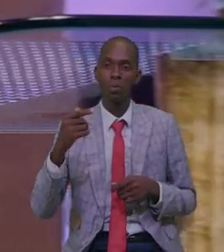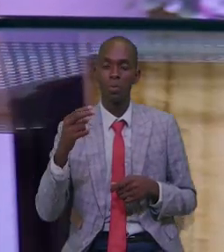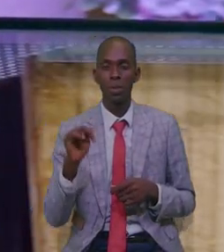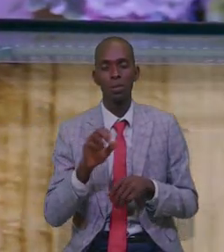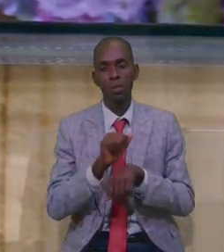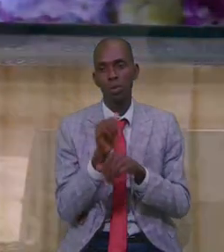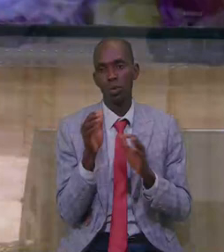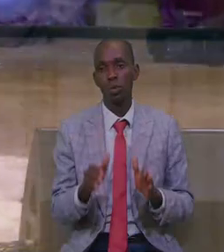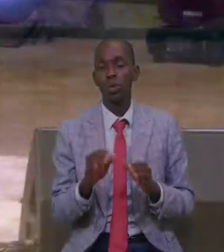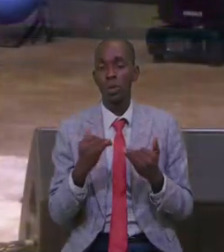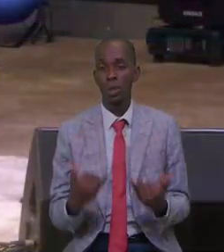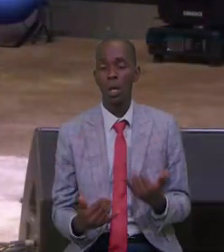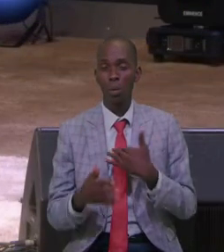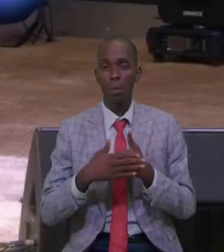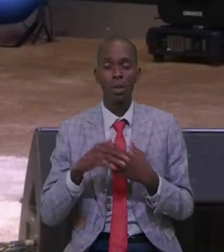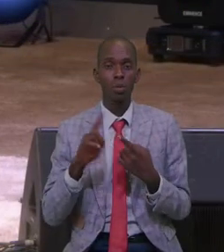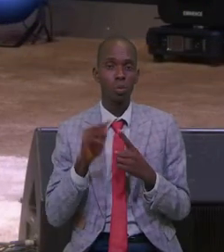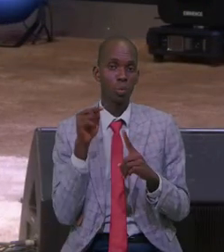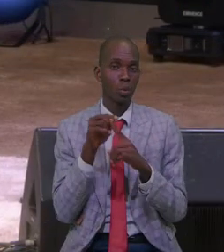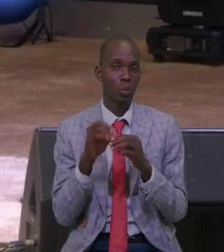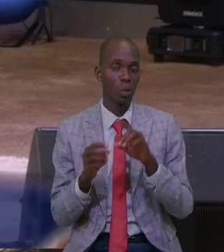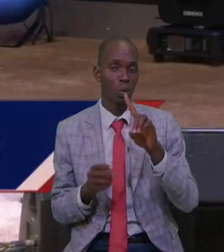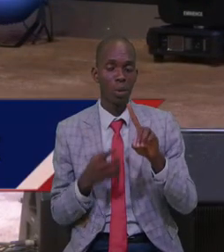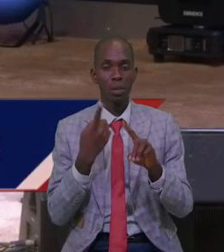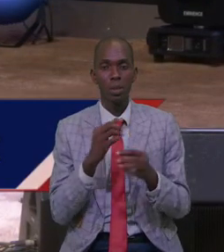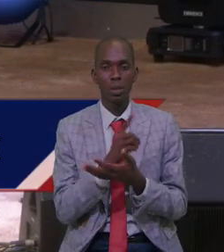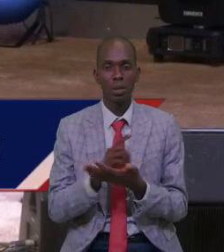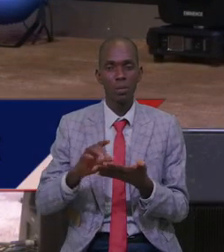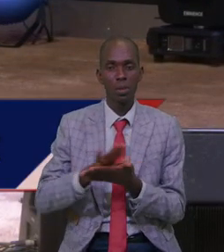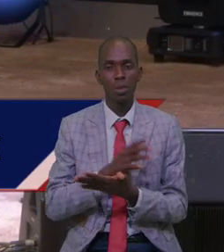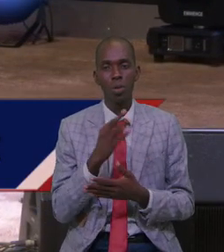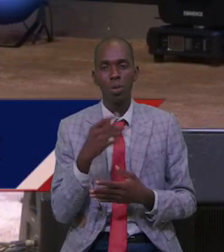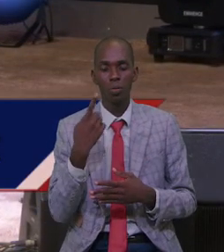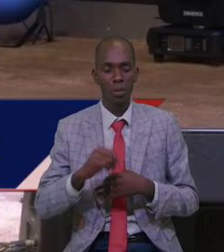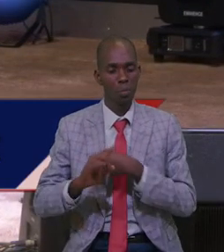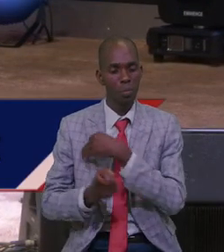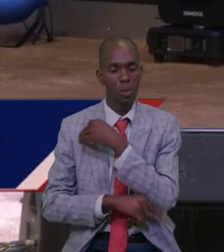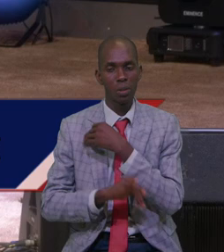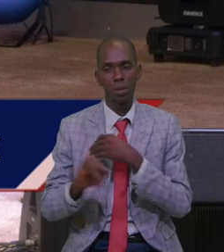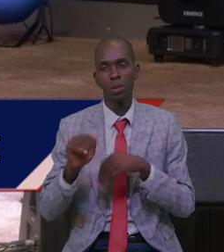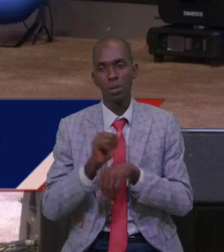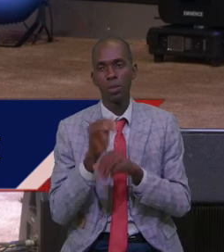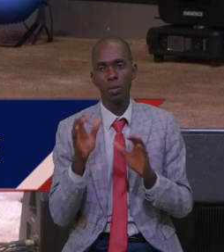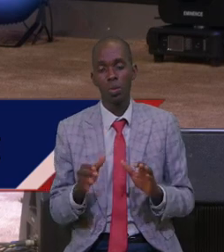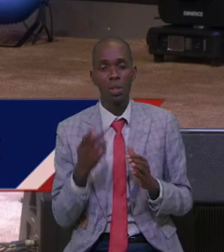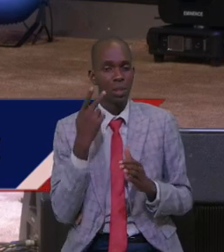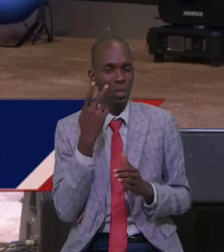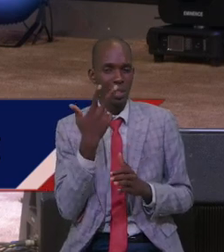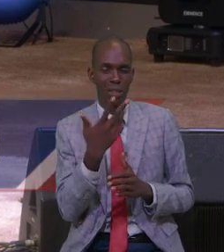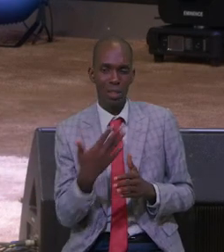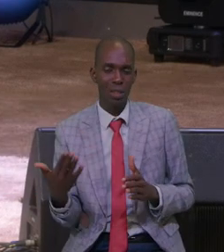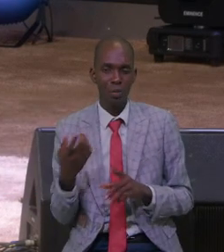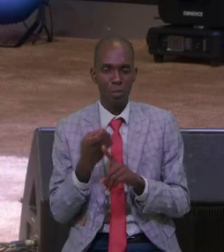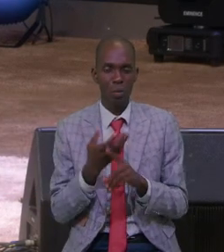one. Number one, we're looking at the divinity of the smiting stone. The three things we're looking at here,